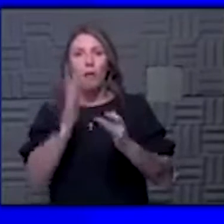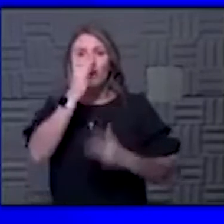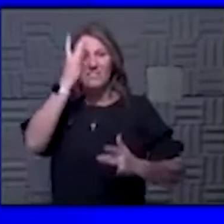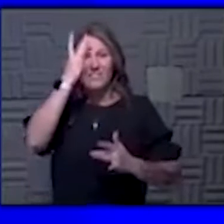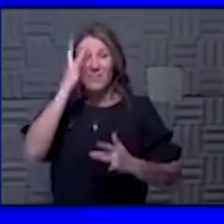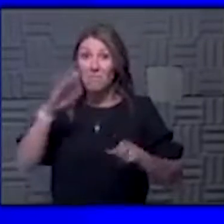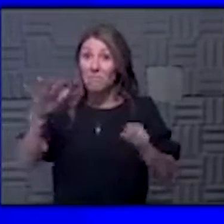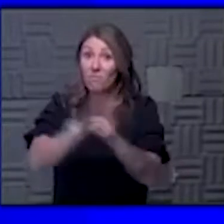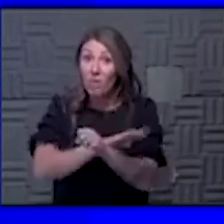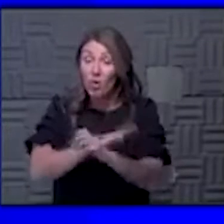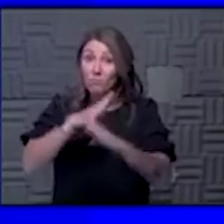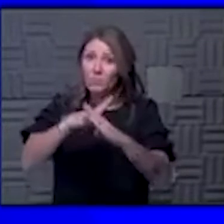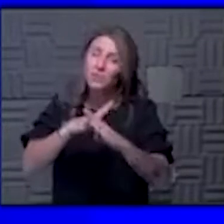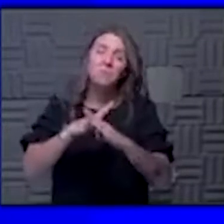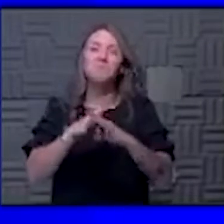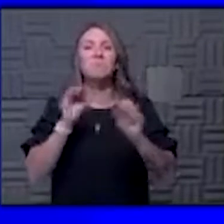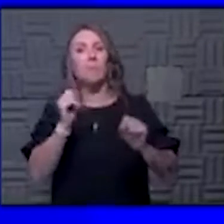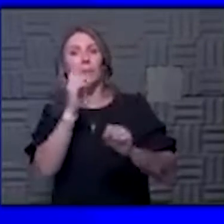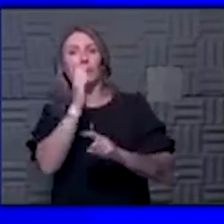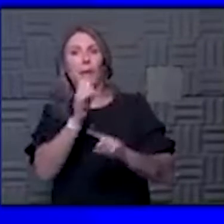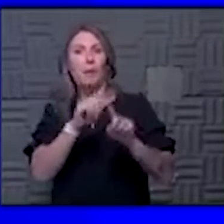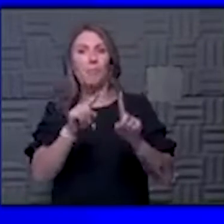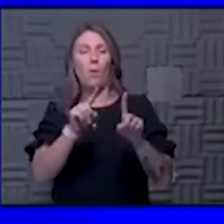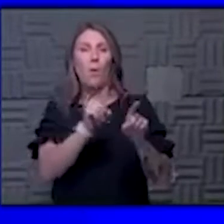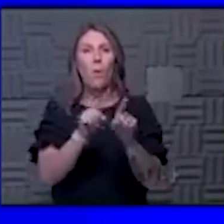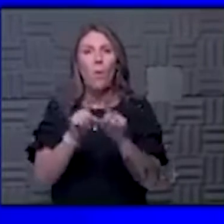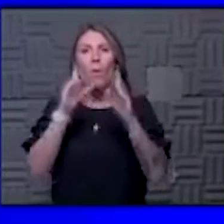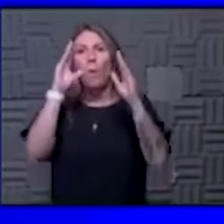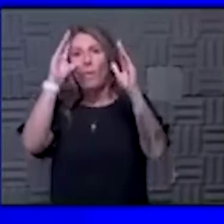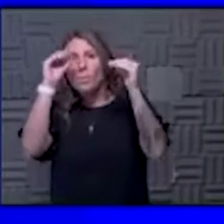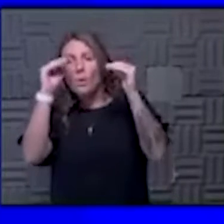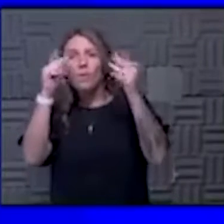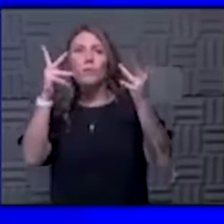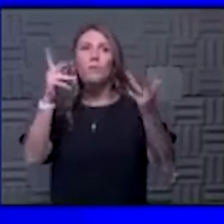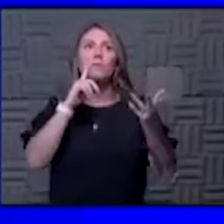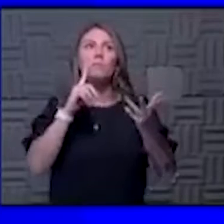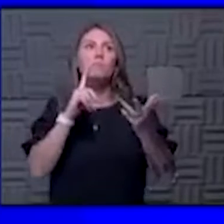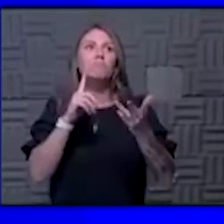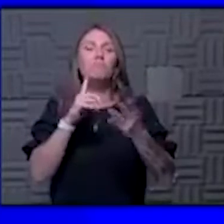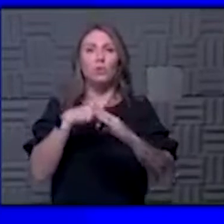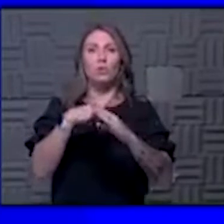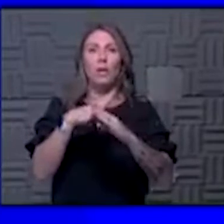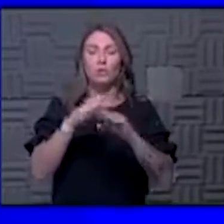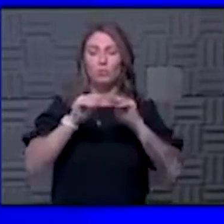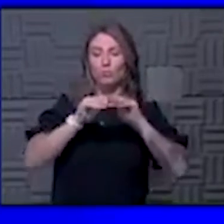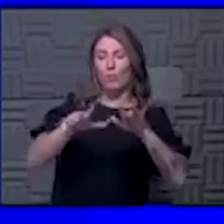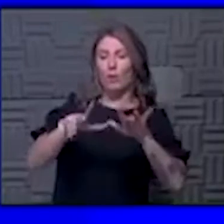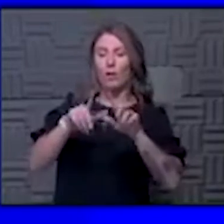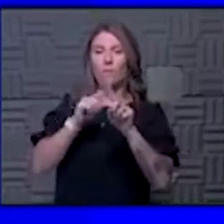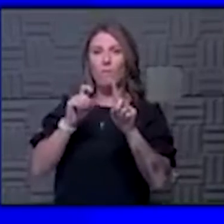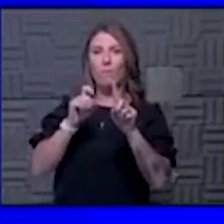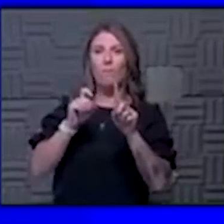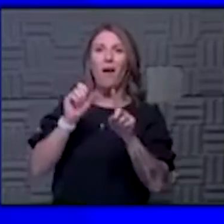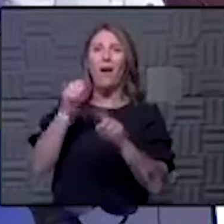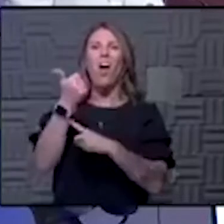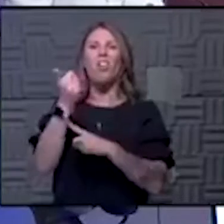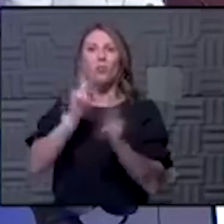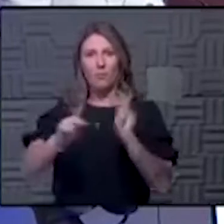Probably not, but hopefully it will also protect you against being able to cause spread to others and infecting others as